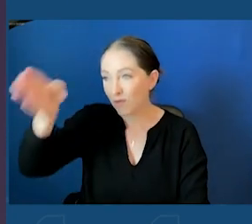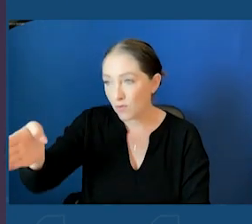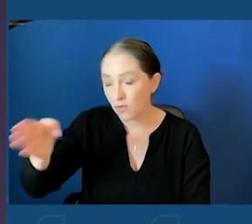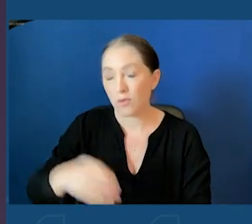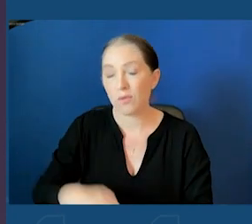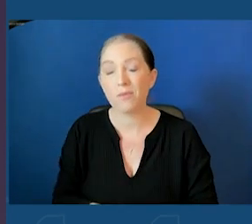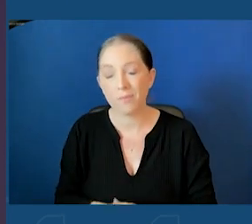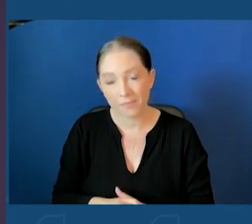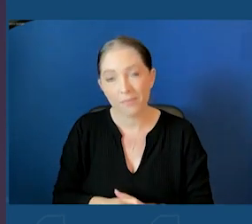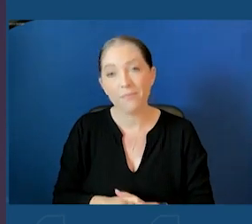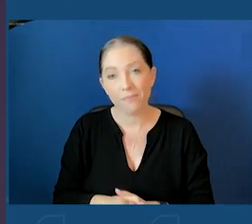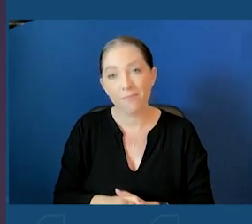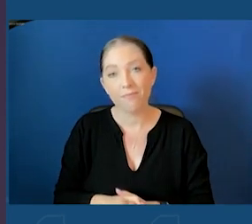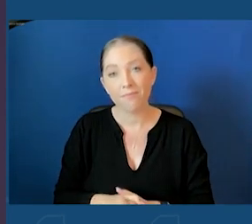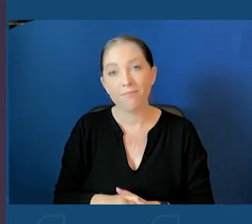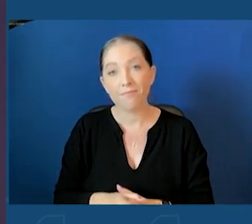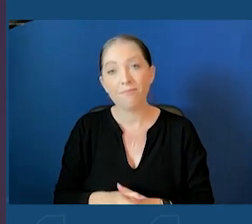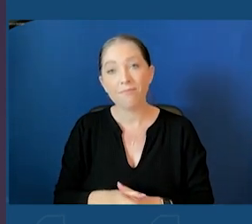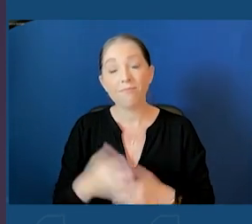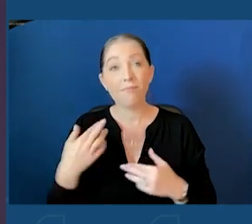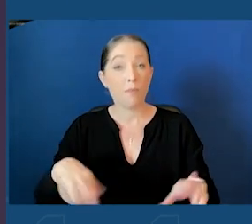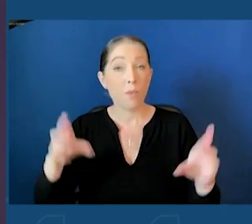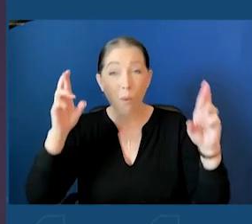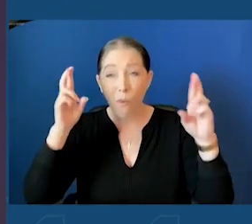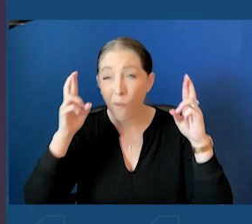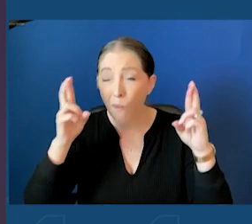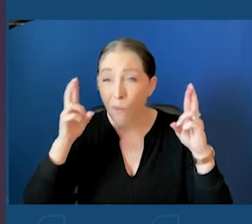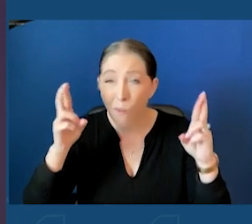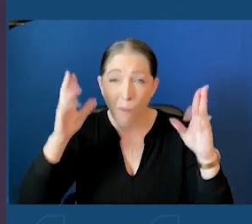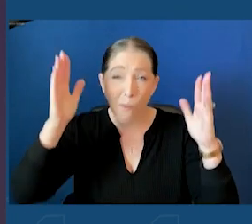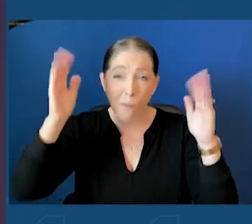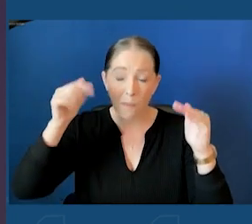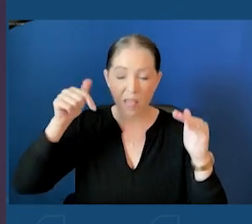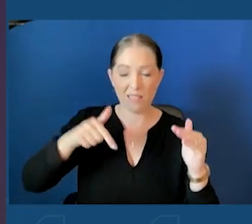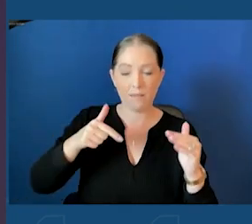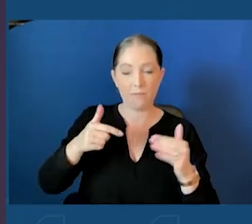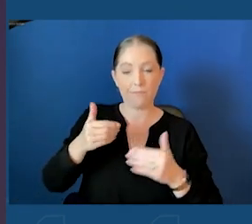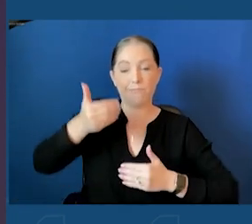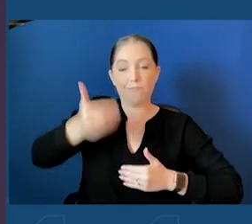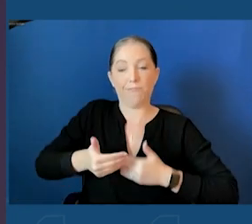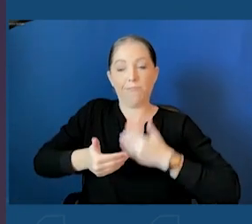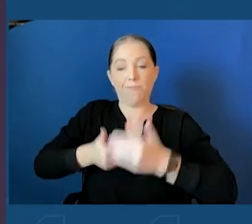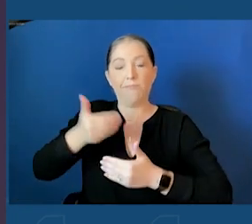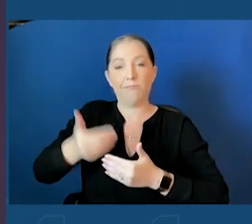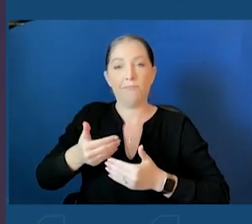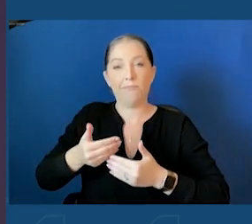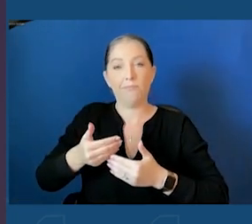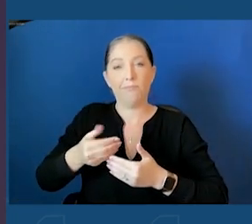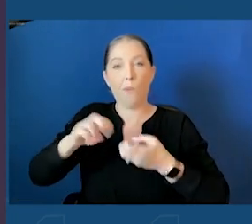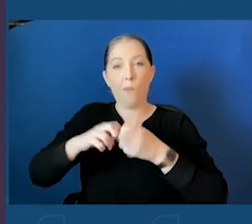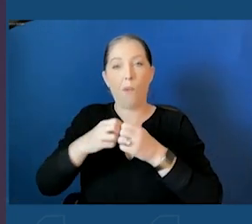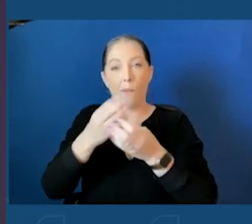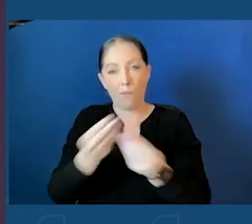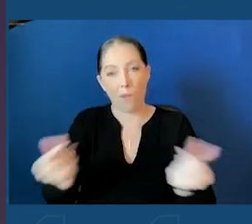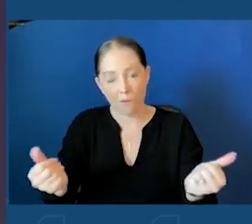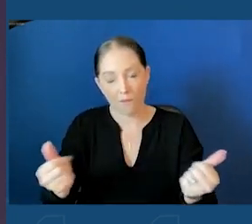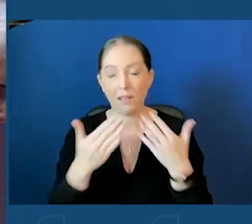and let's hope that this is another step in solving the problem. Thank you.